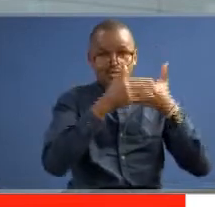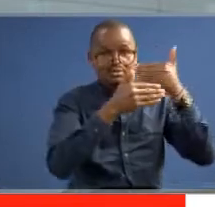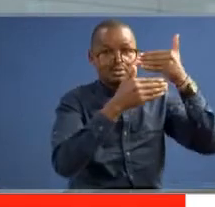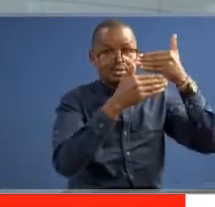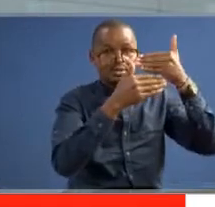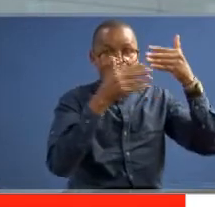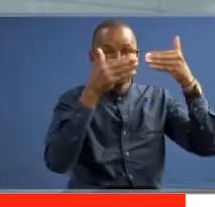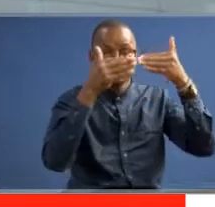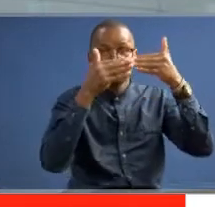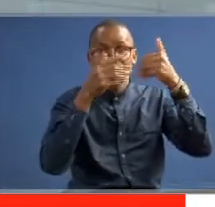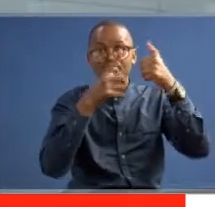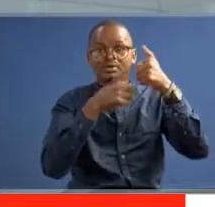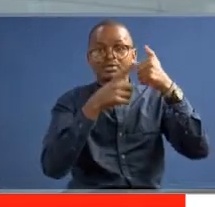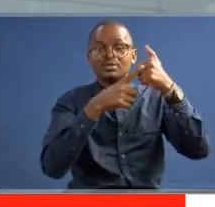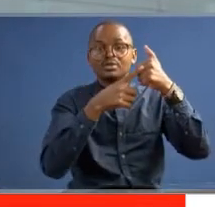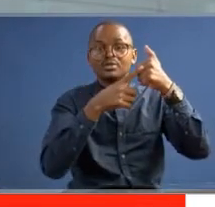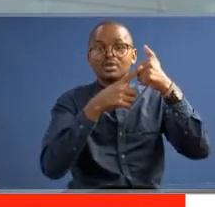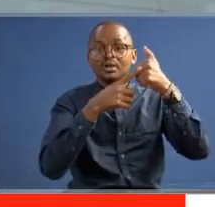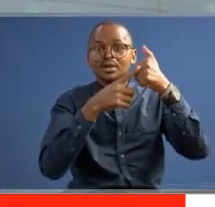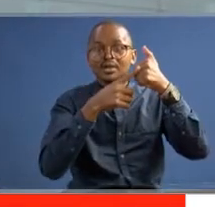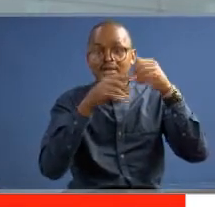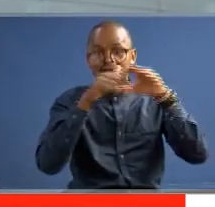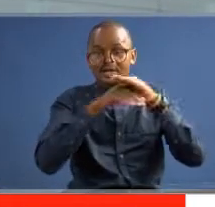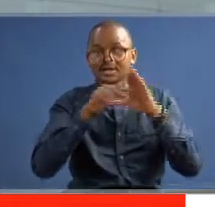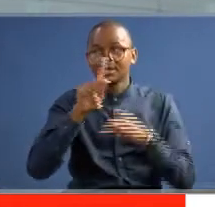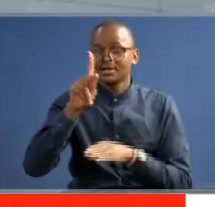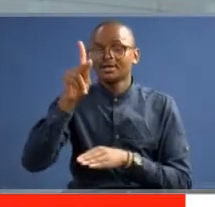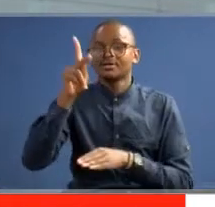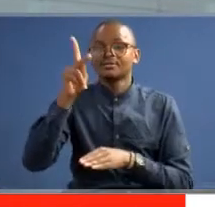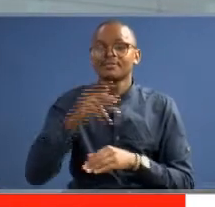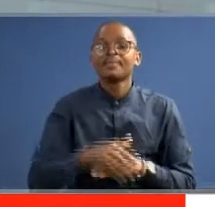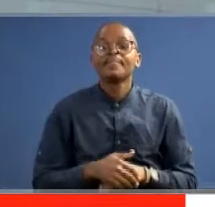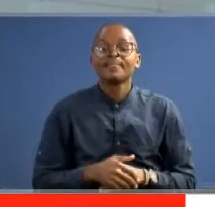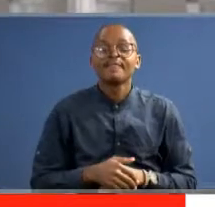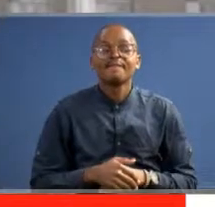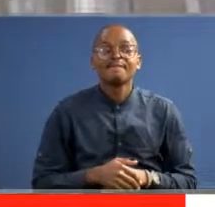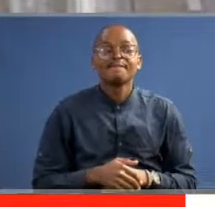Level 6 health facility countrywide.